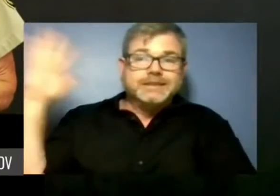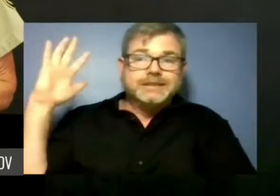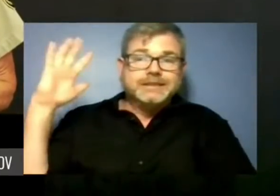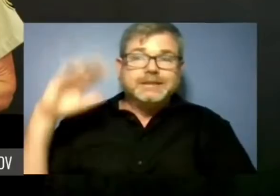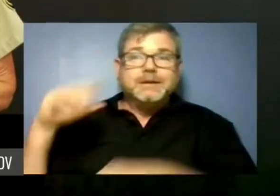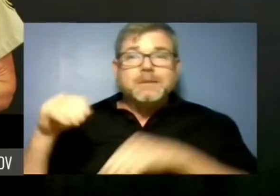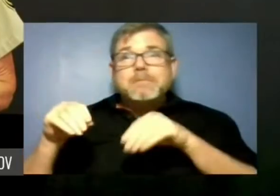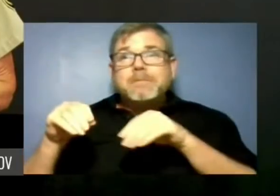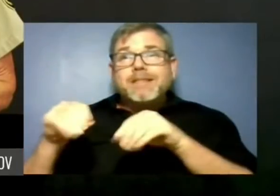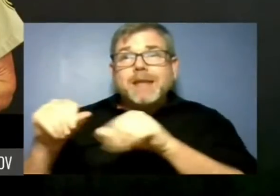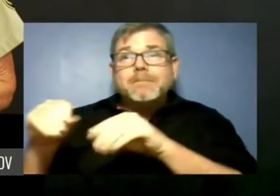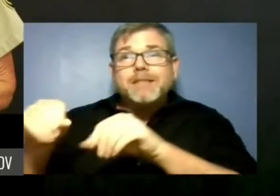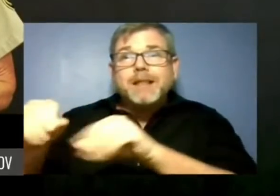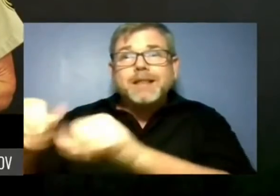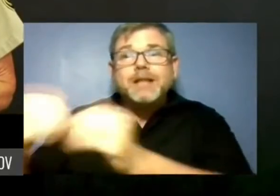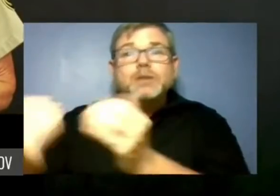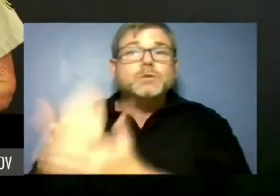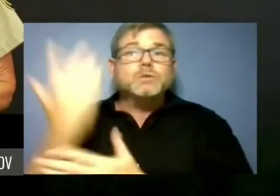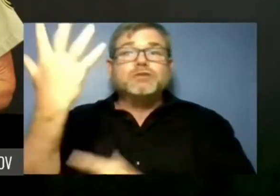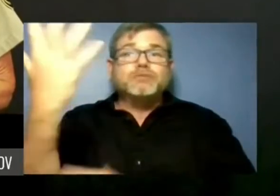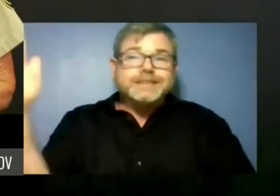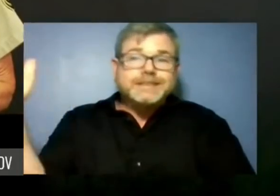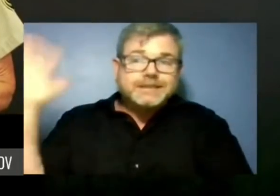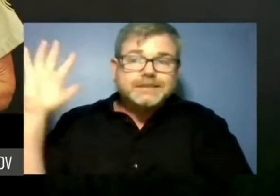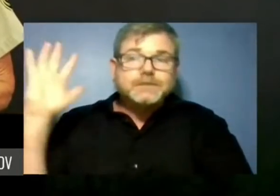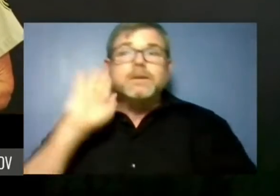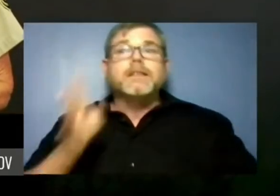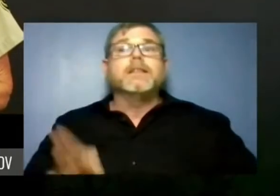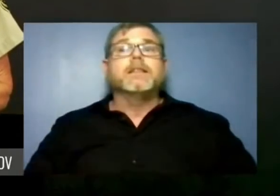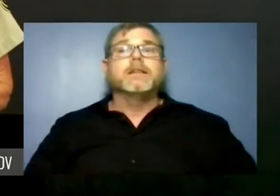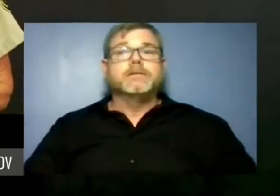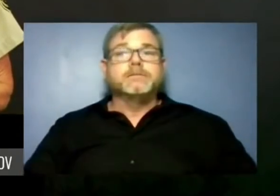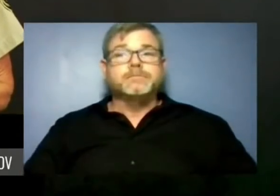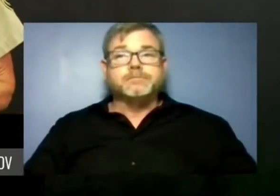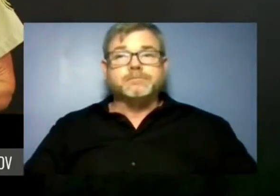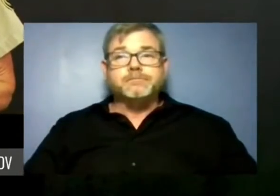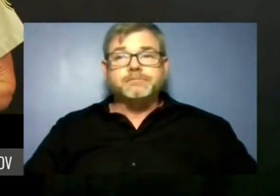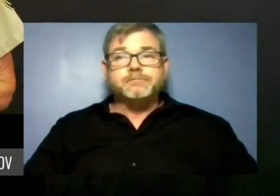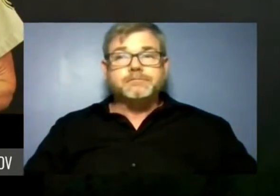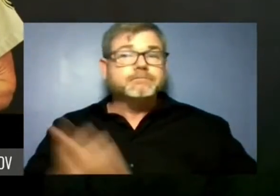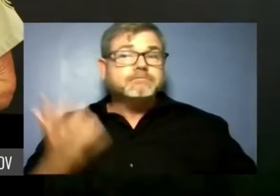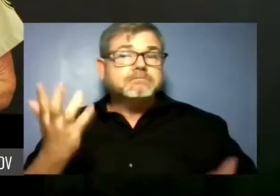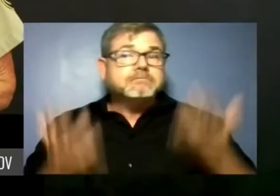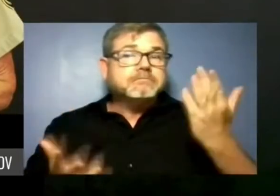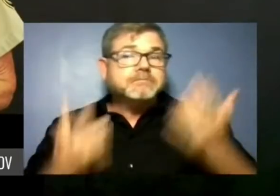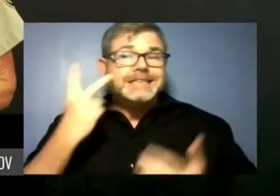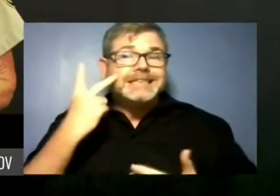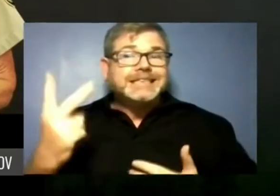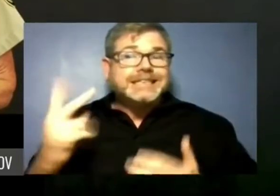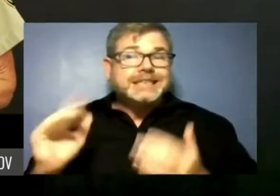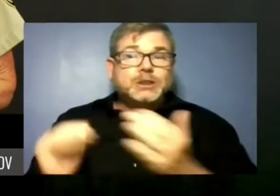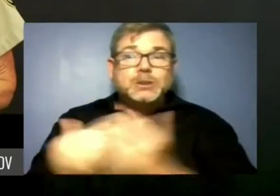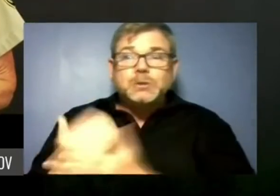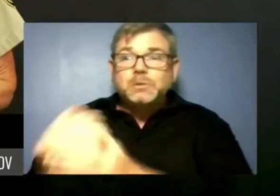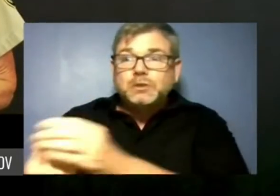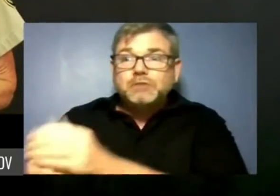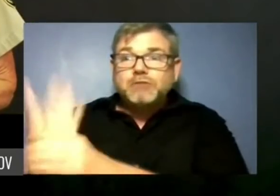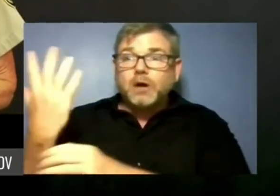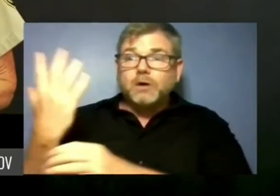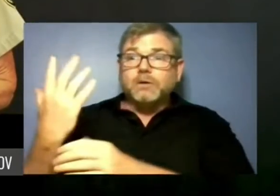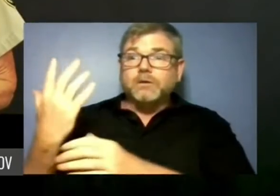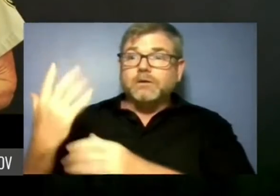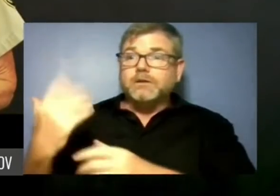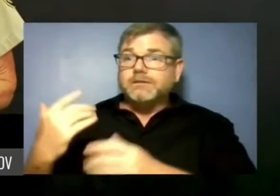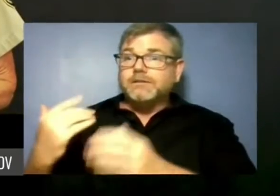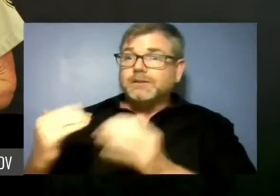in other places. You might see aspen coming up in places that you've never seen before in wet areas. So just